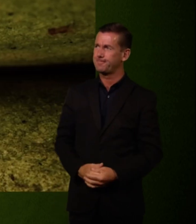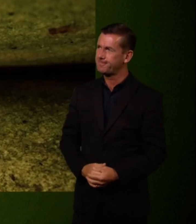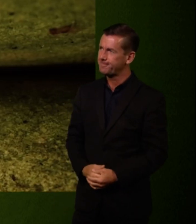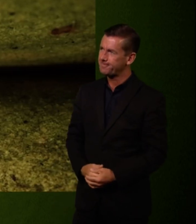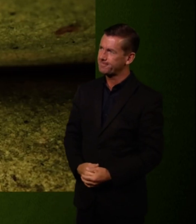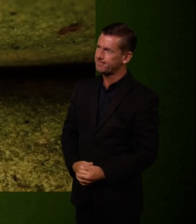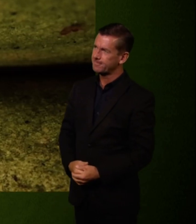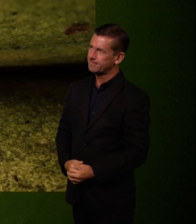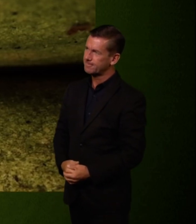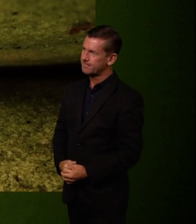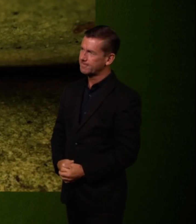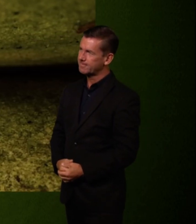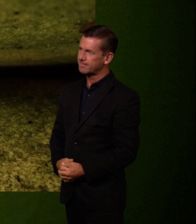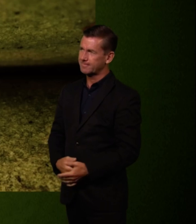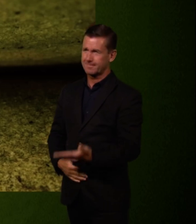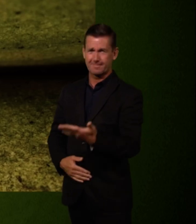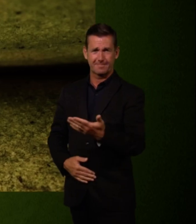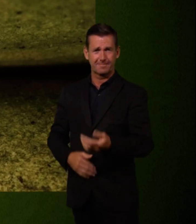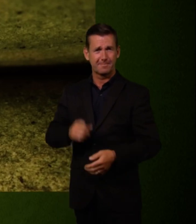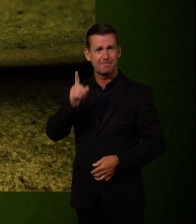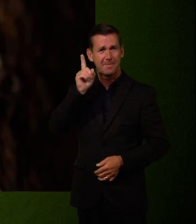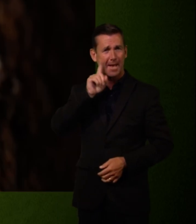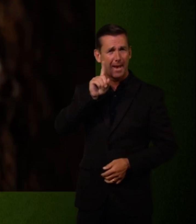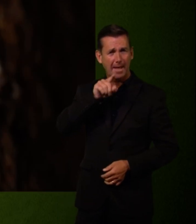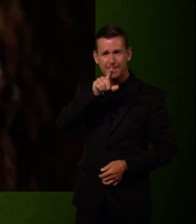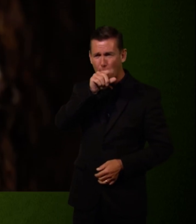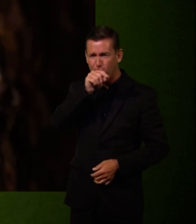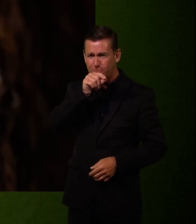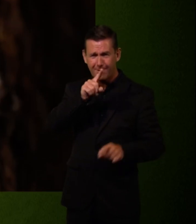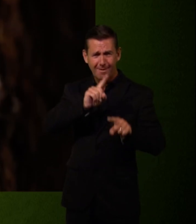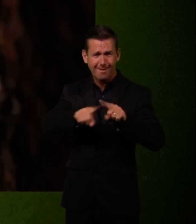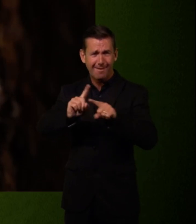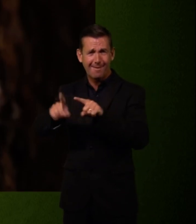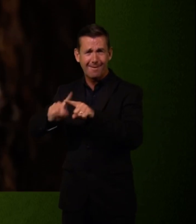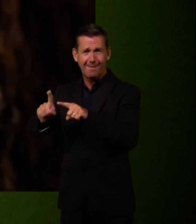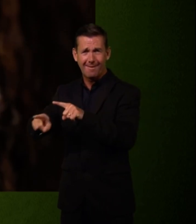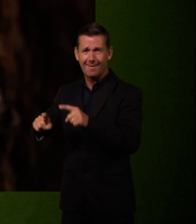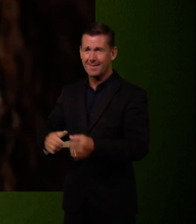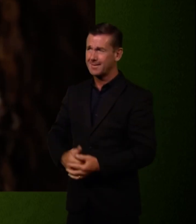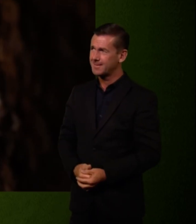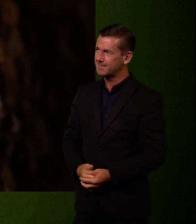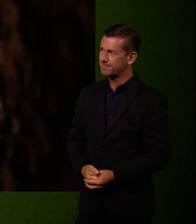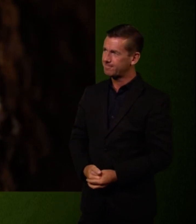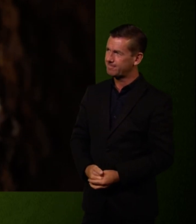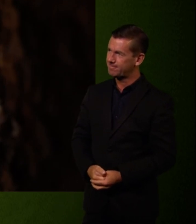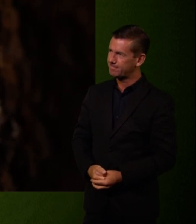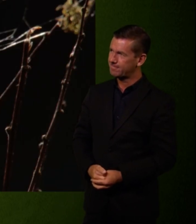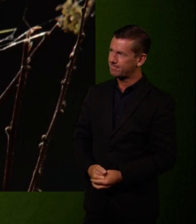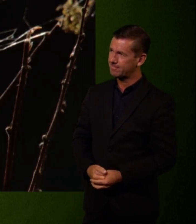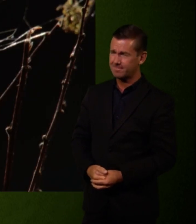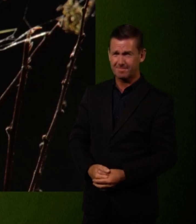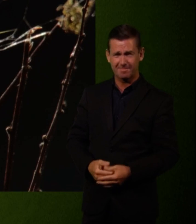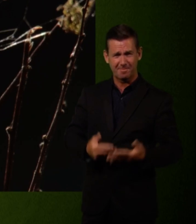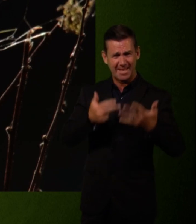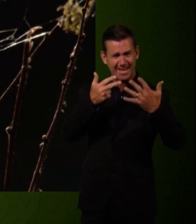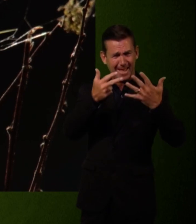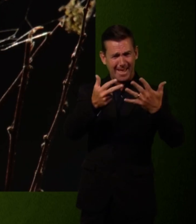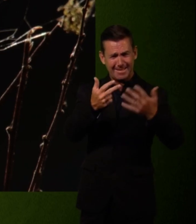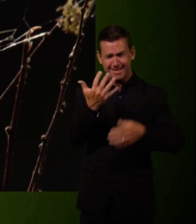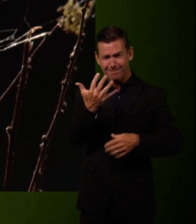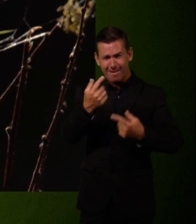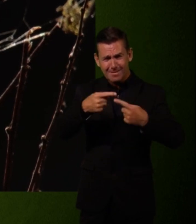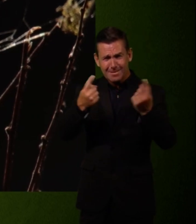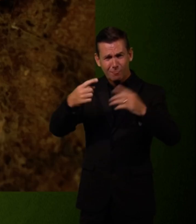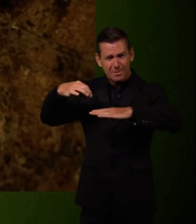There are aggregations of ladybirds. And there have even been 85 species of spider recorded